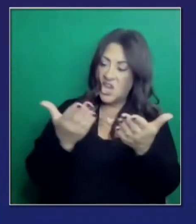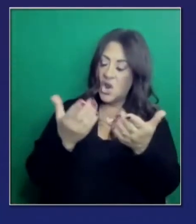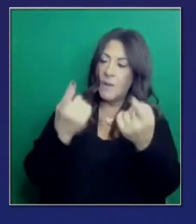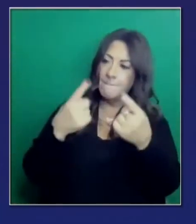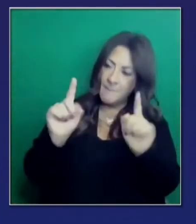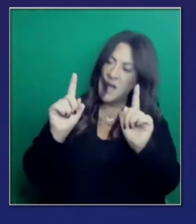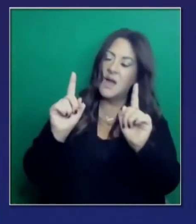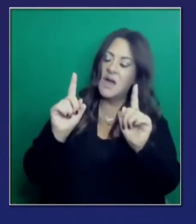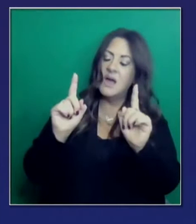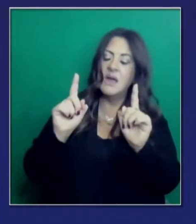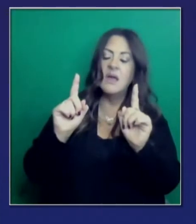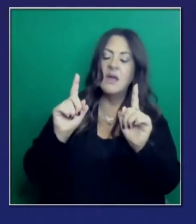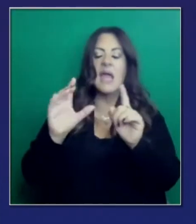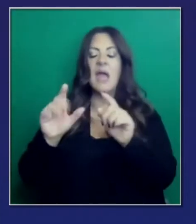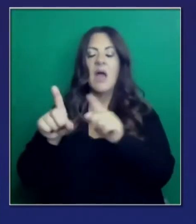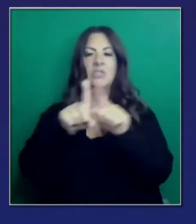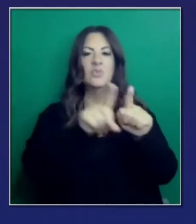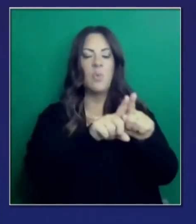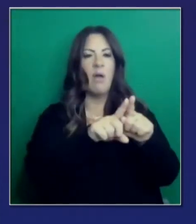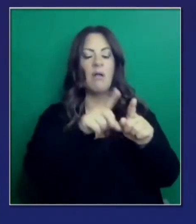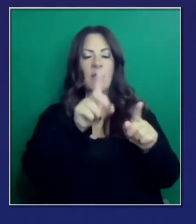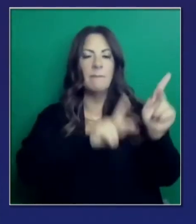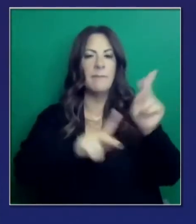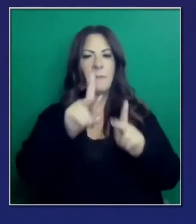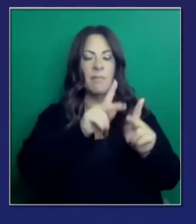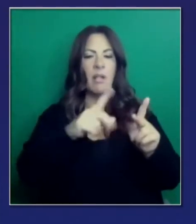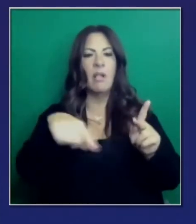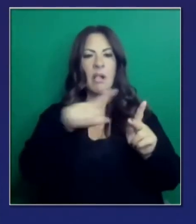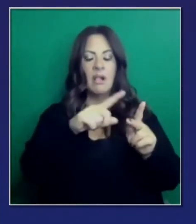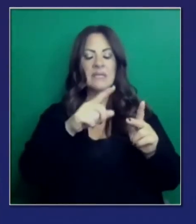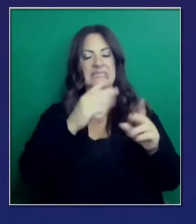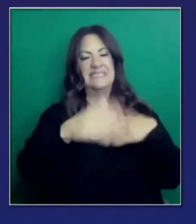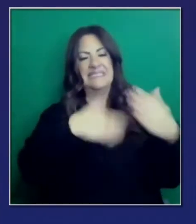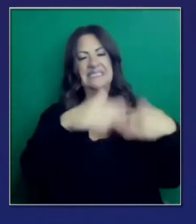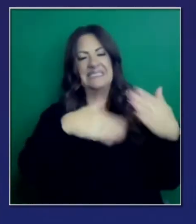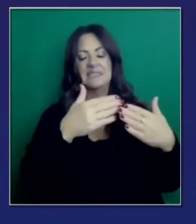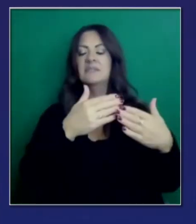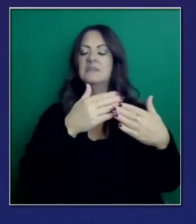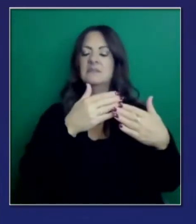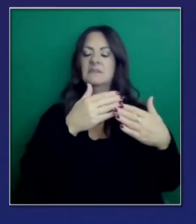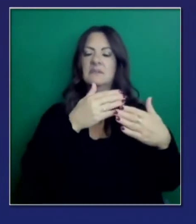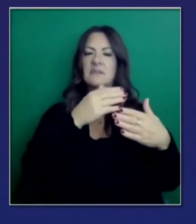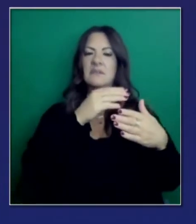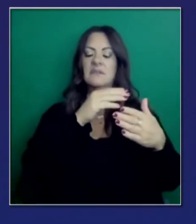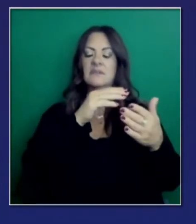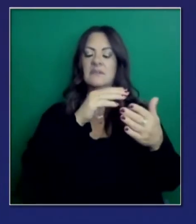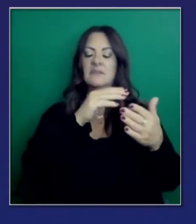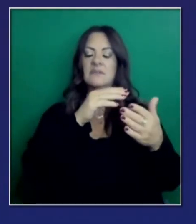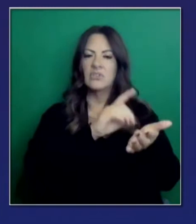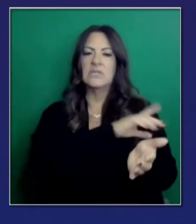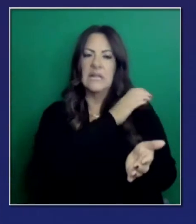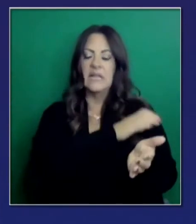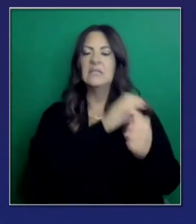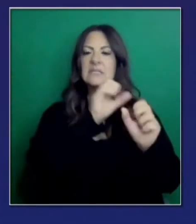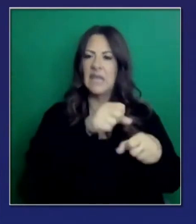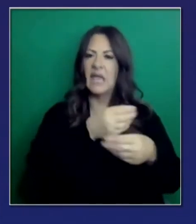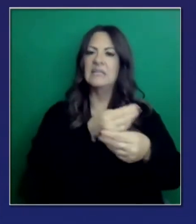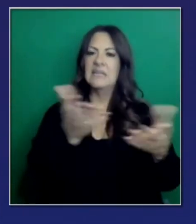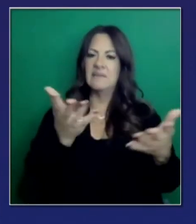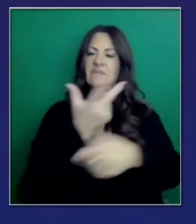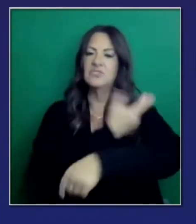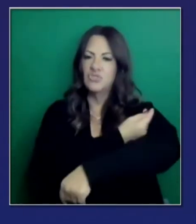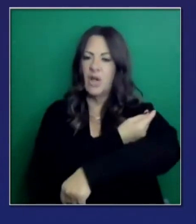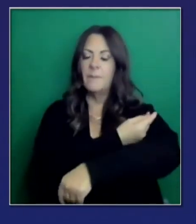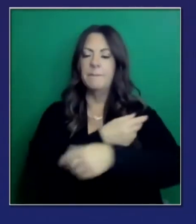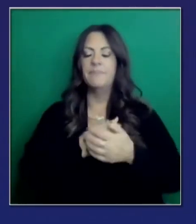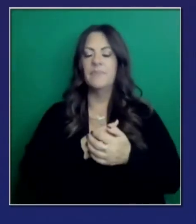as we continue to make progress, again, tripling the number of vaccines that we've administered in a very short period of time. By the way, people